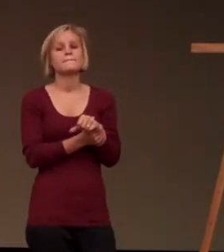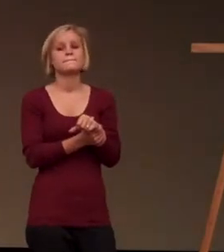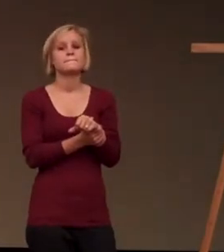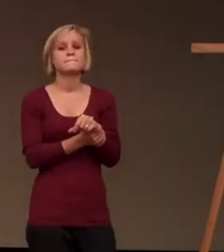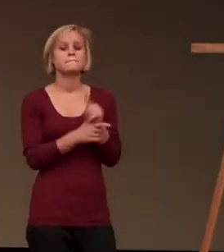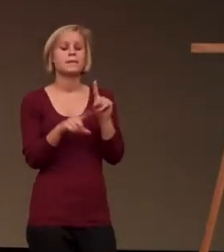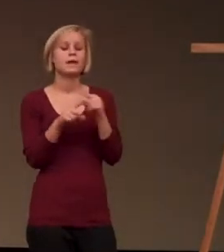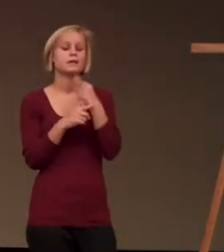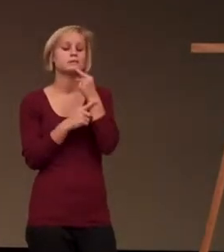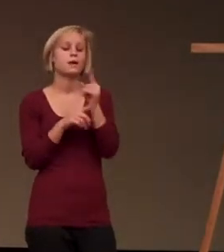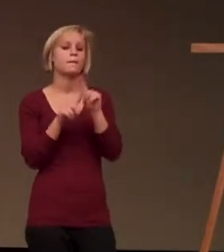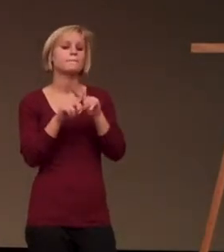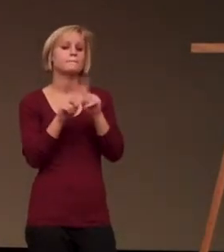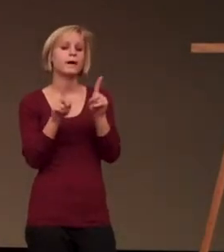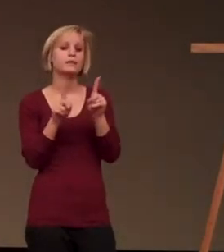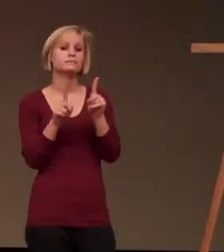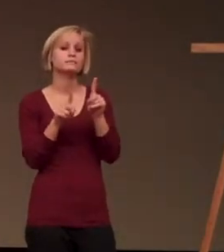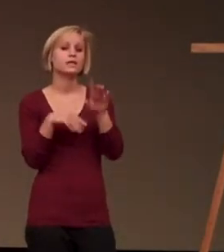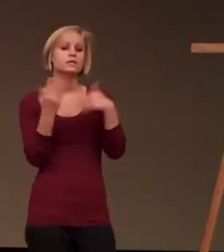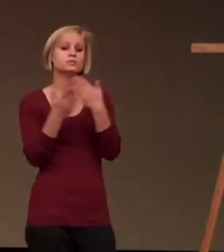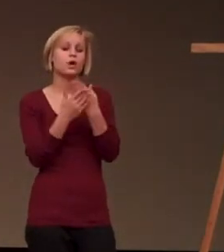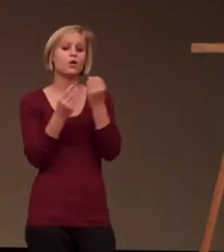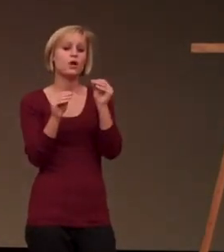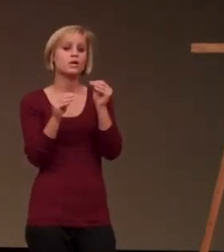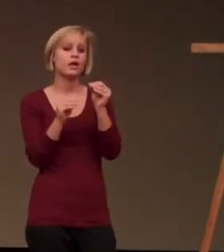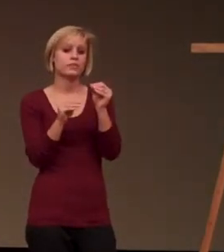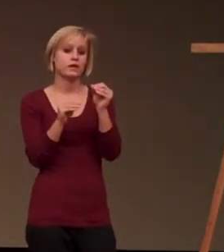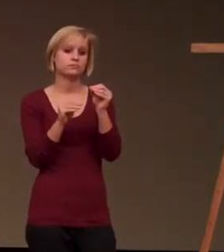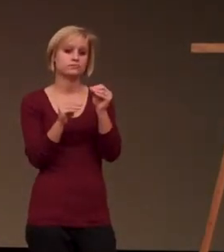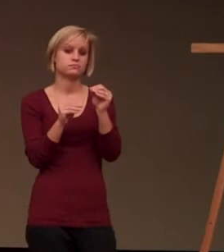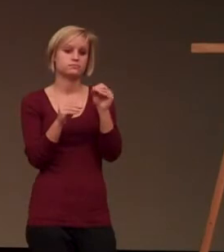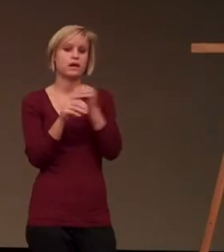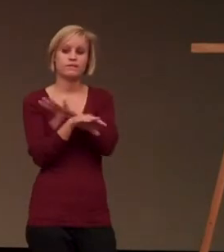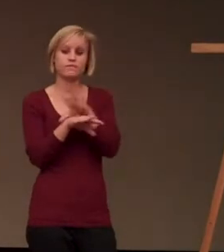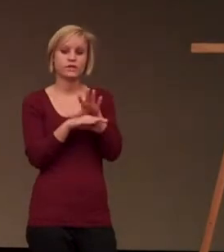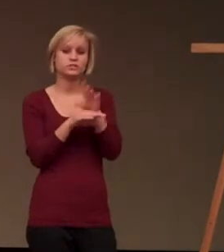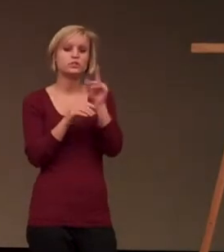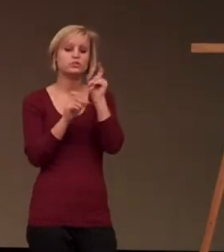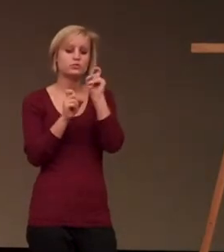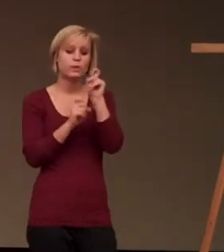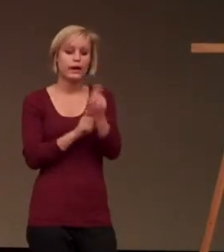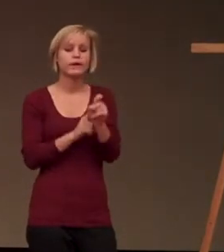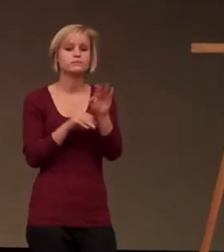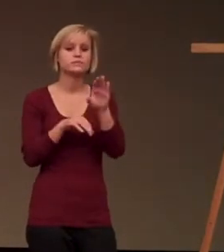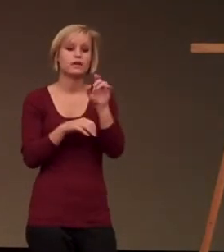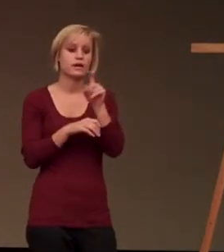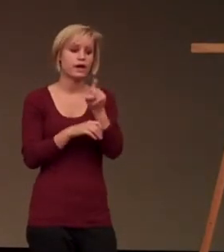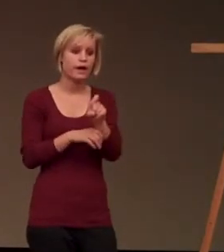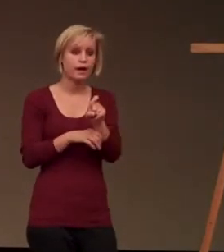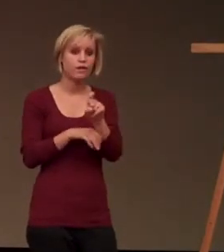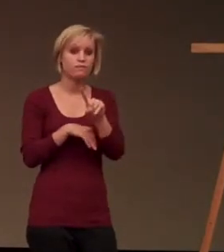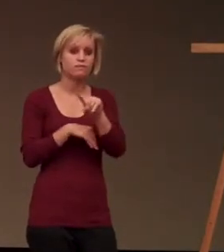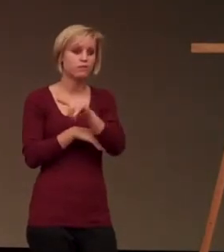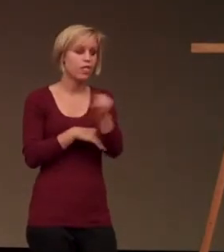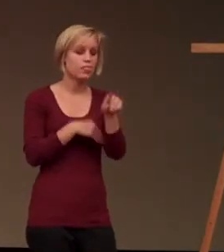and I said, but it's the all or nothing effect. You have to have them all.